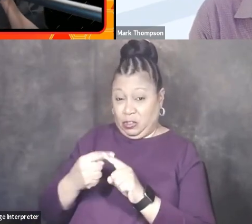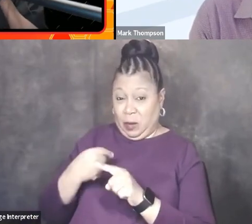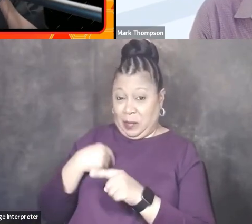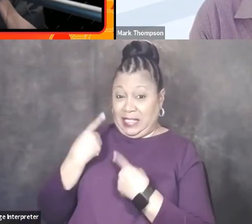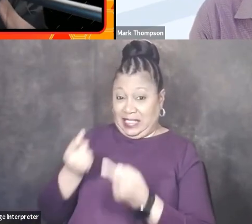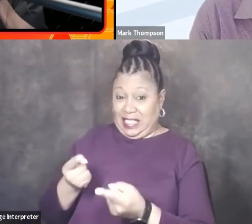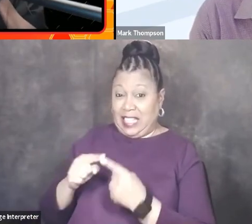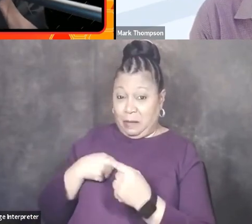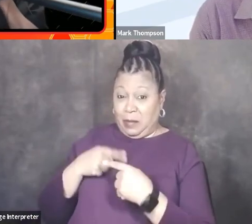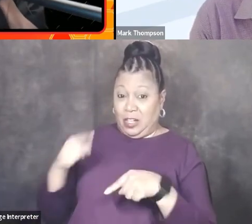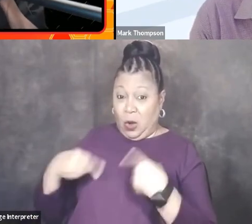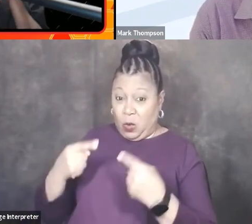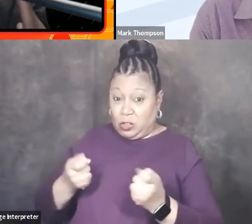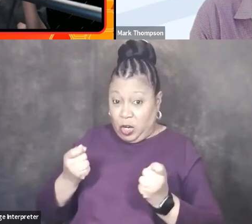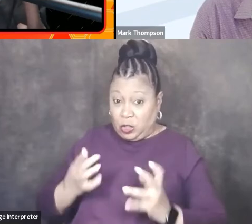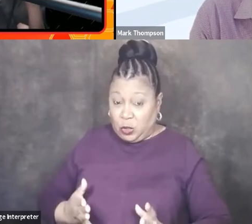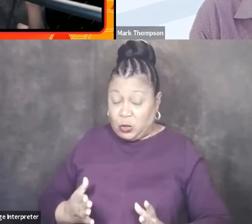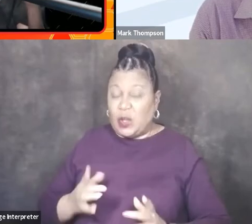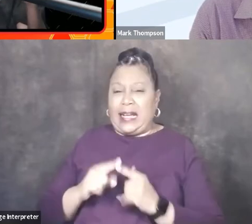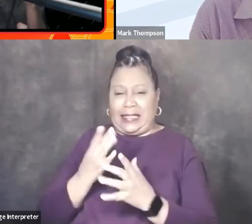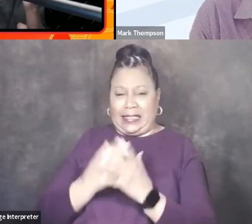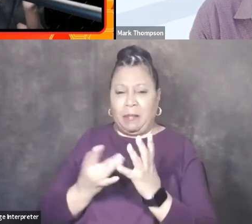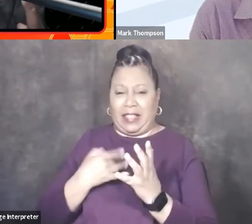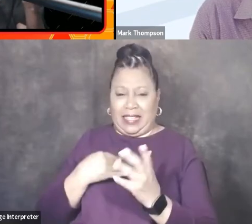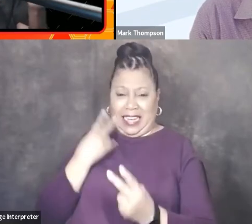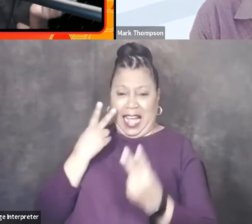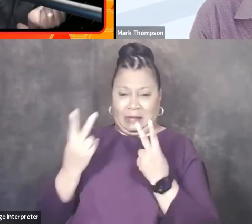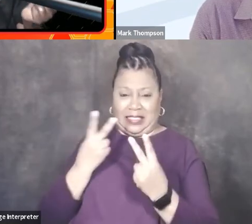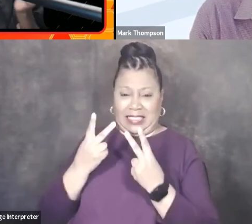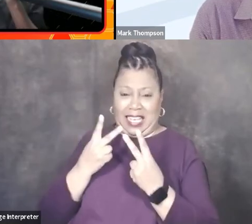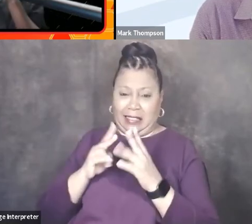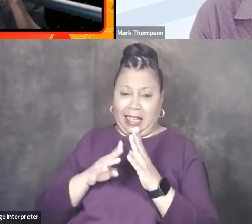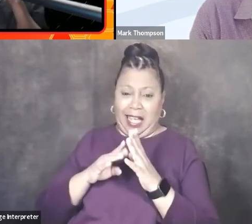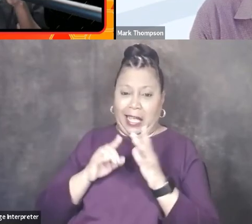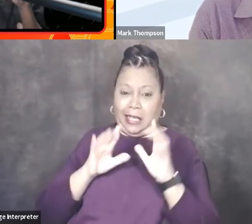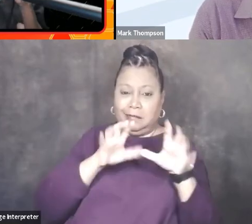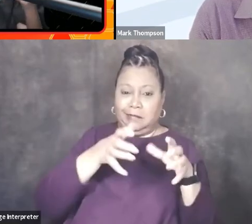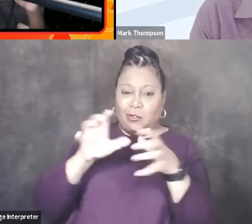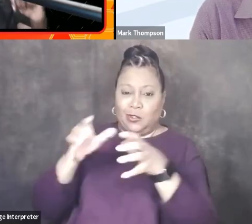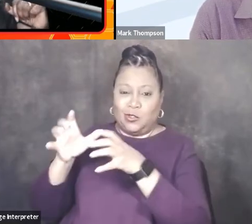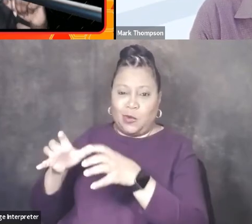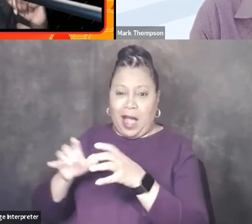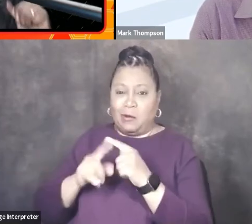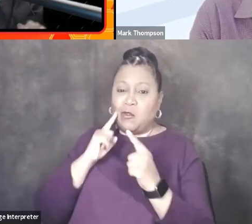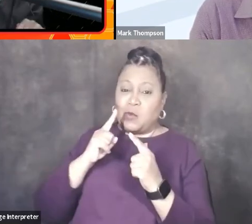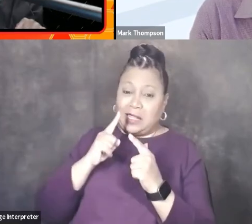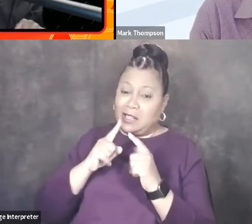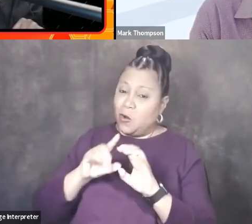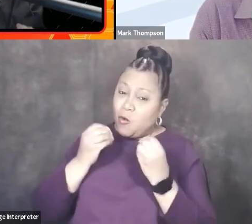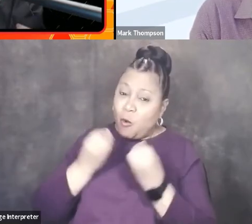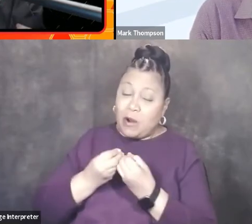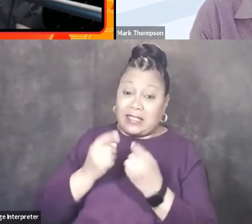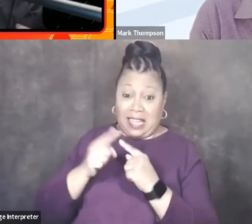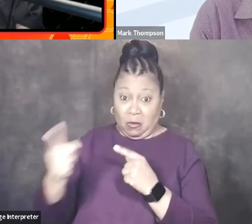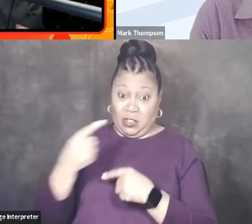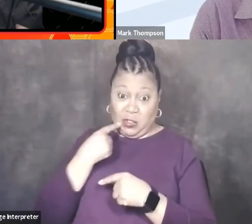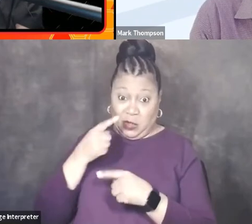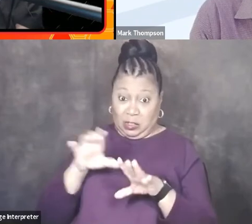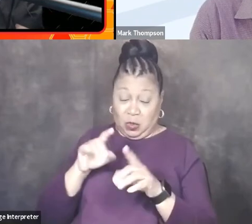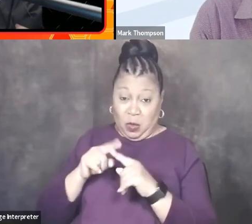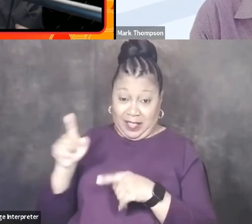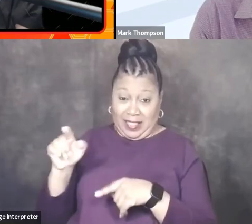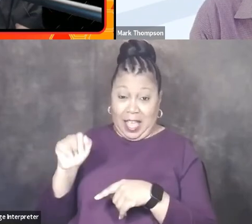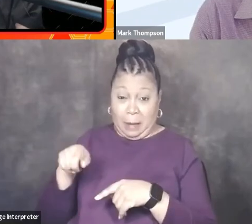I've been a wheelchair user, and some of the things that I have seen in the strides with Mhm. great organizations like what you guys are doing over there